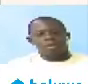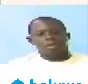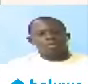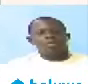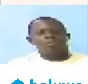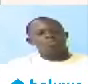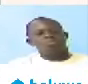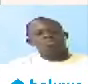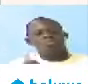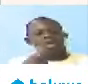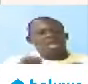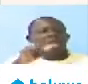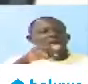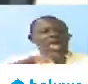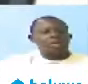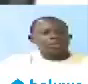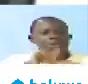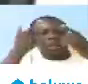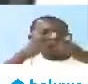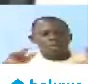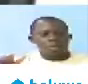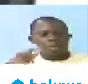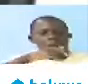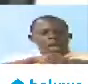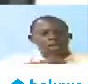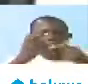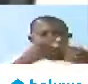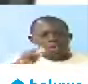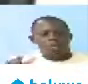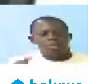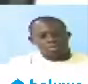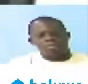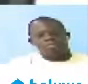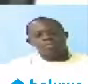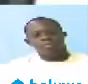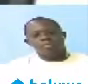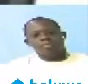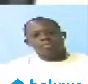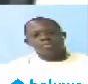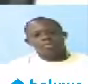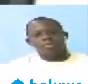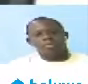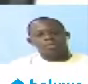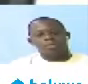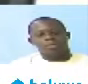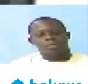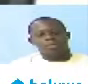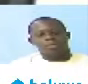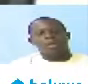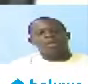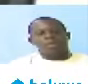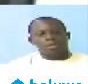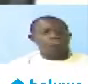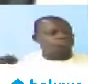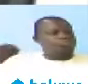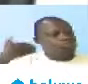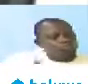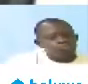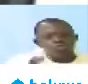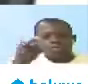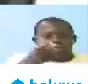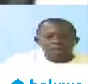the angle account? Yeah, like English, the English language. Jamaa bejo fakara fonka radio yoranga BBC lamo kibaro. It went up